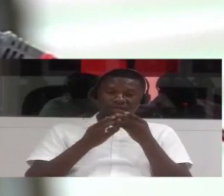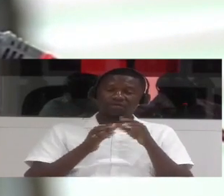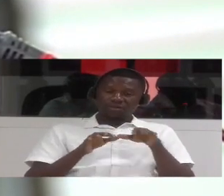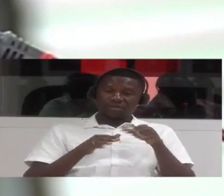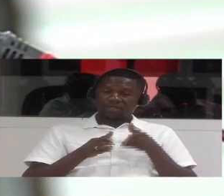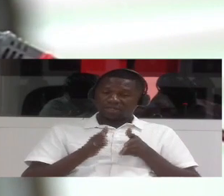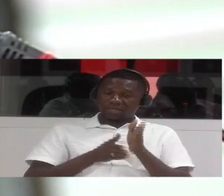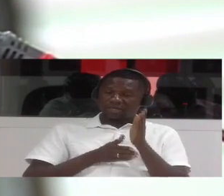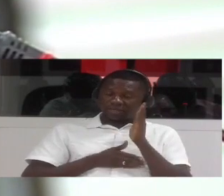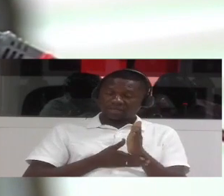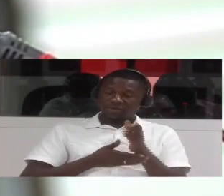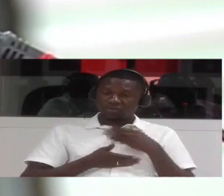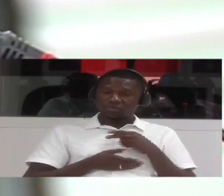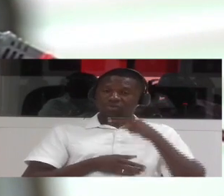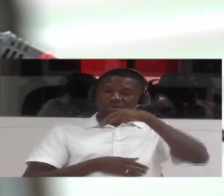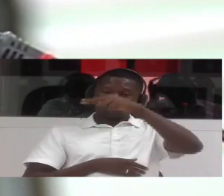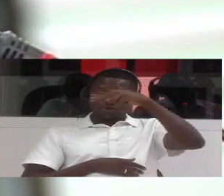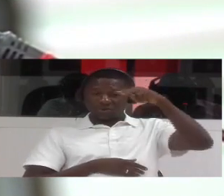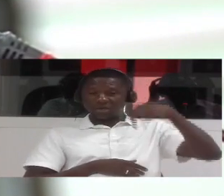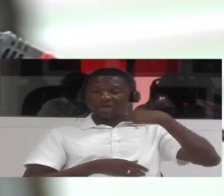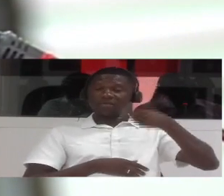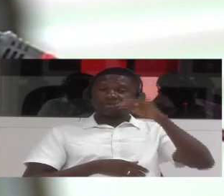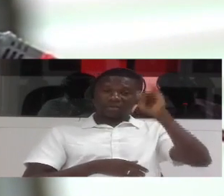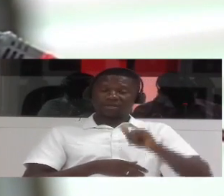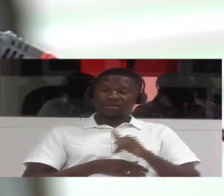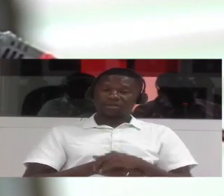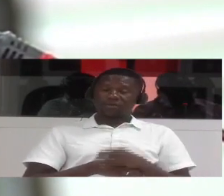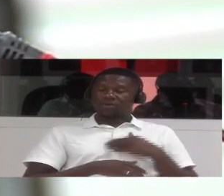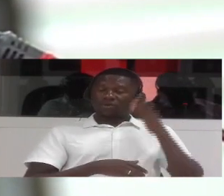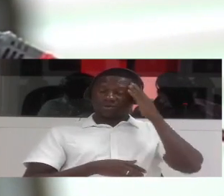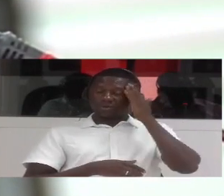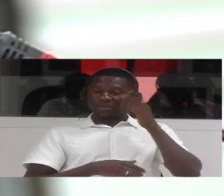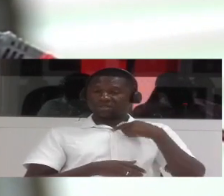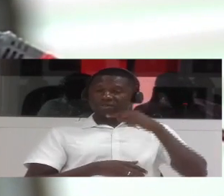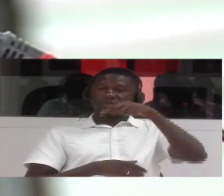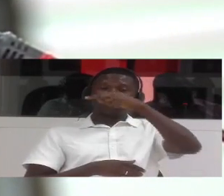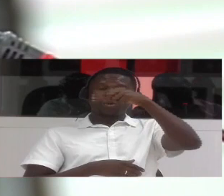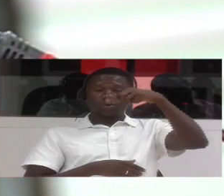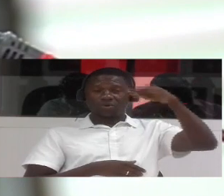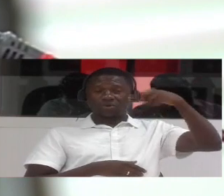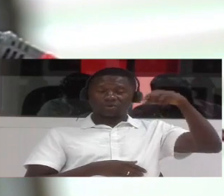twice every year. And we do know that these, you know, tours are meant to